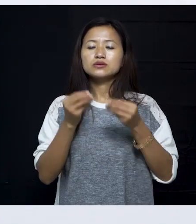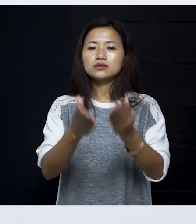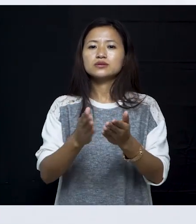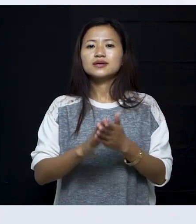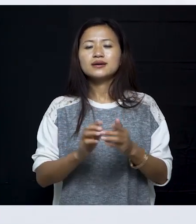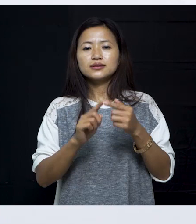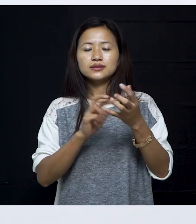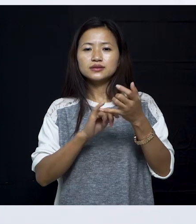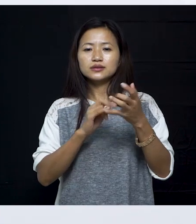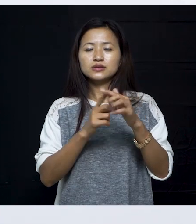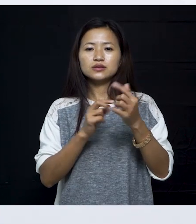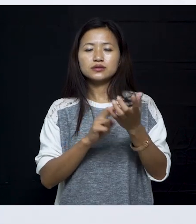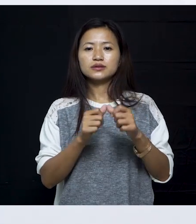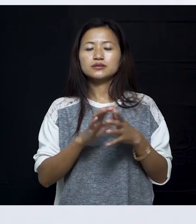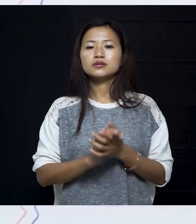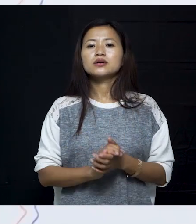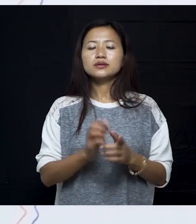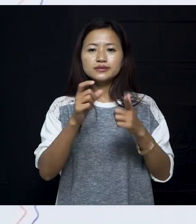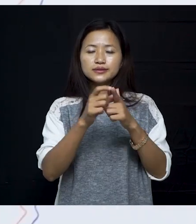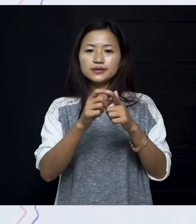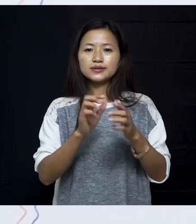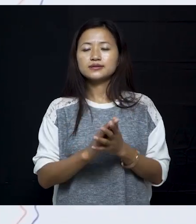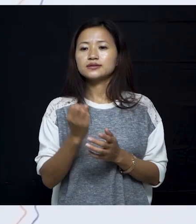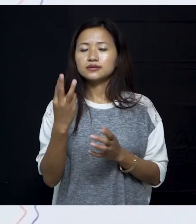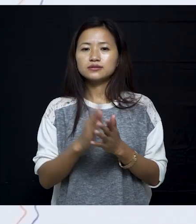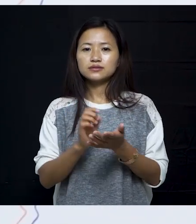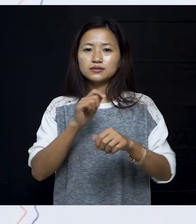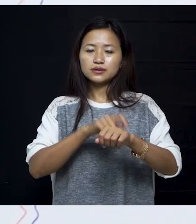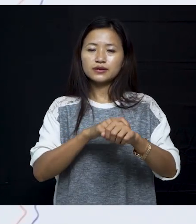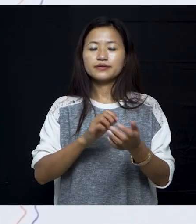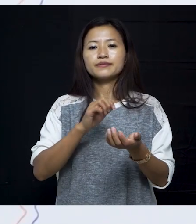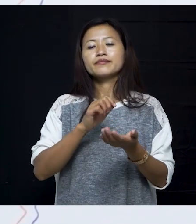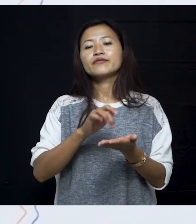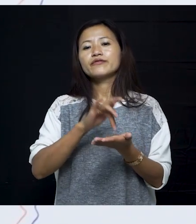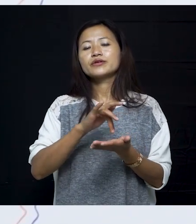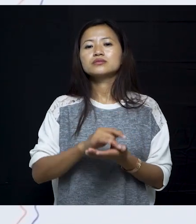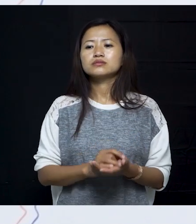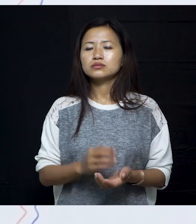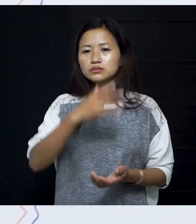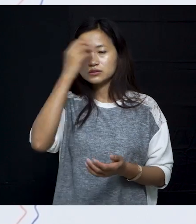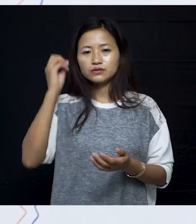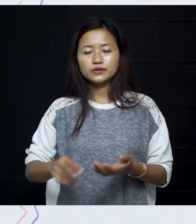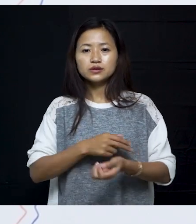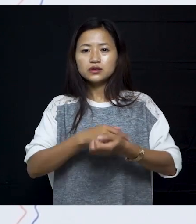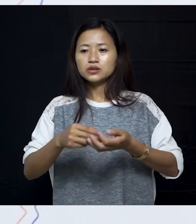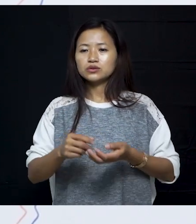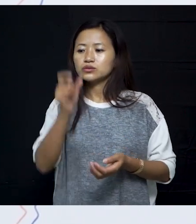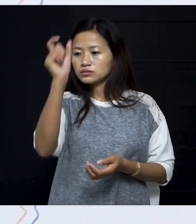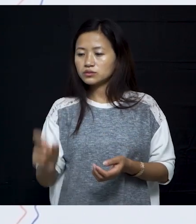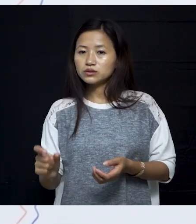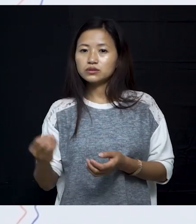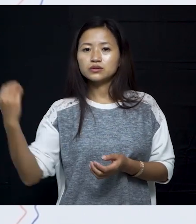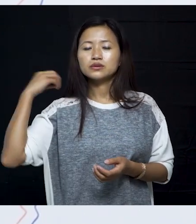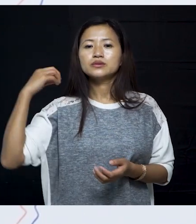Essential details, especially to do with date, time, and venue. Then do not forget the names of the issuing authority.